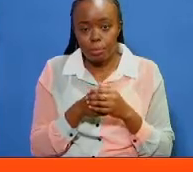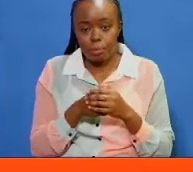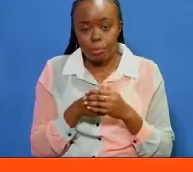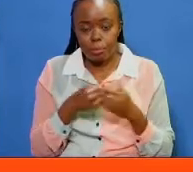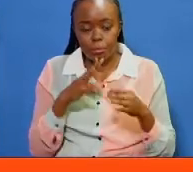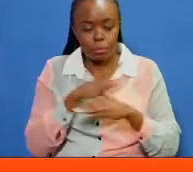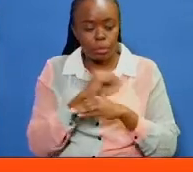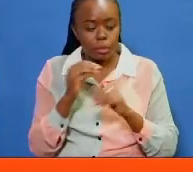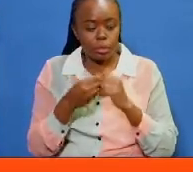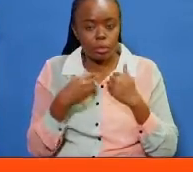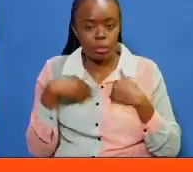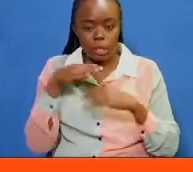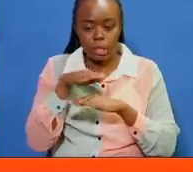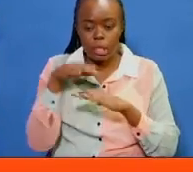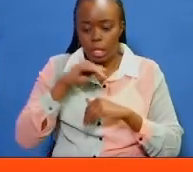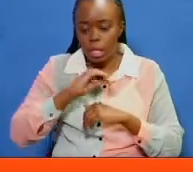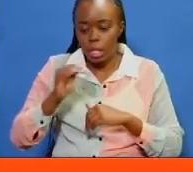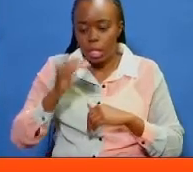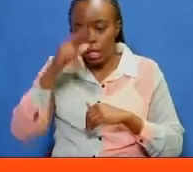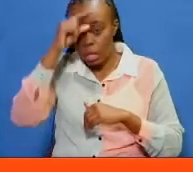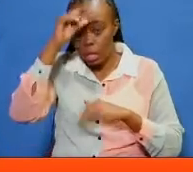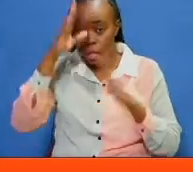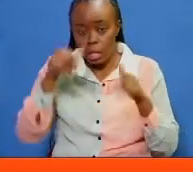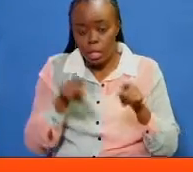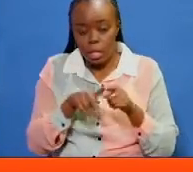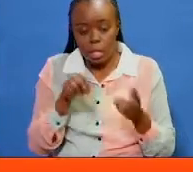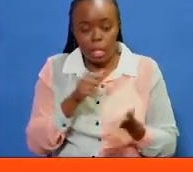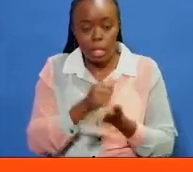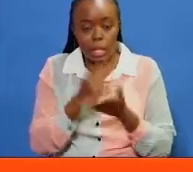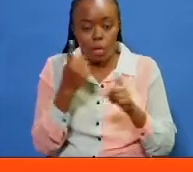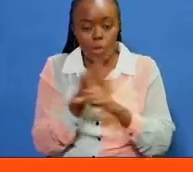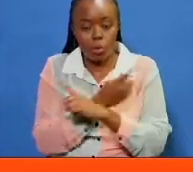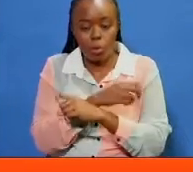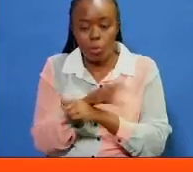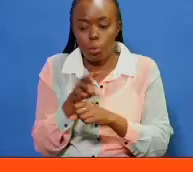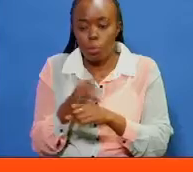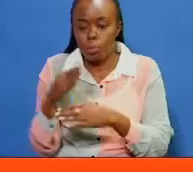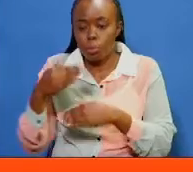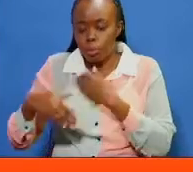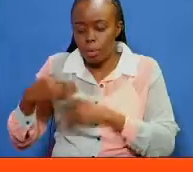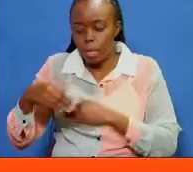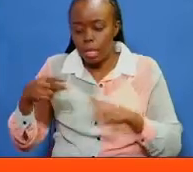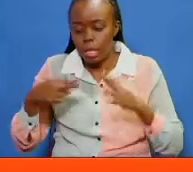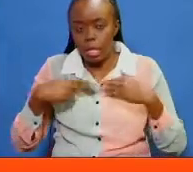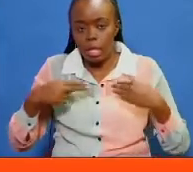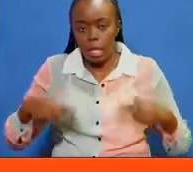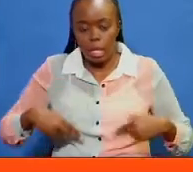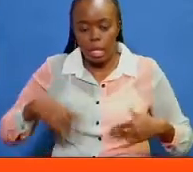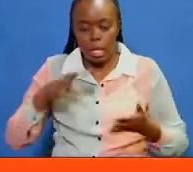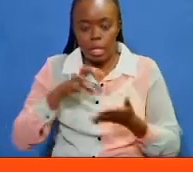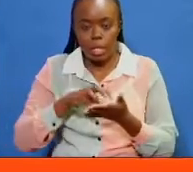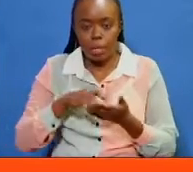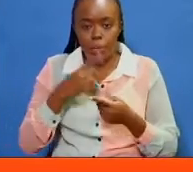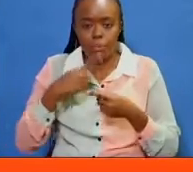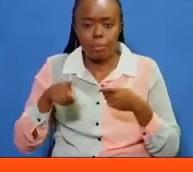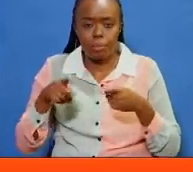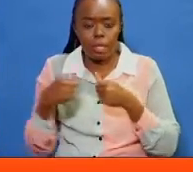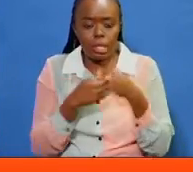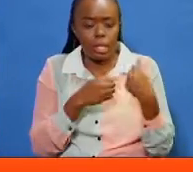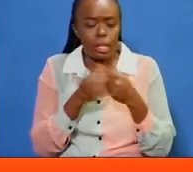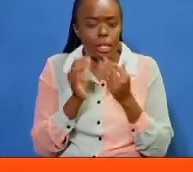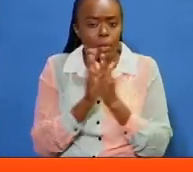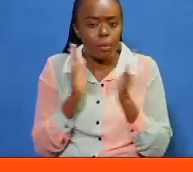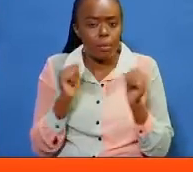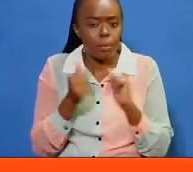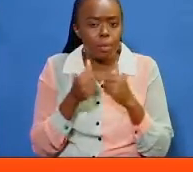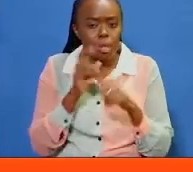and hence called on the county government to help distribute the jab to the nearby health centers. Lakini challenge kubwa ambayo